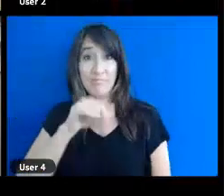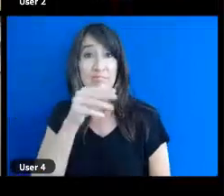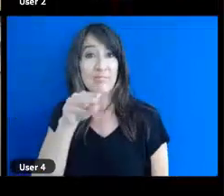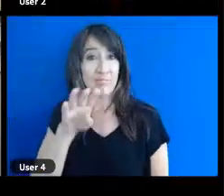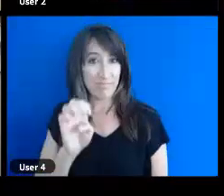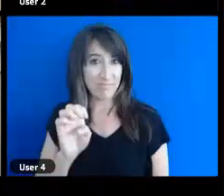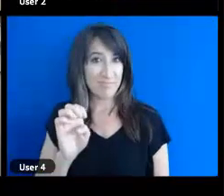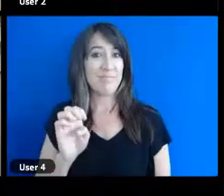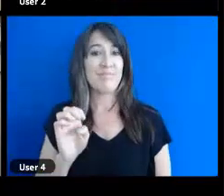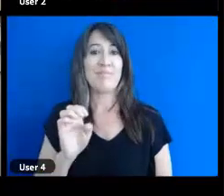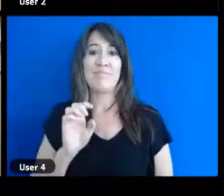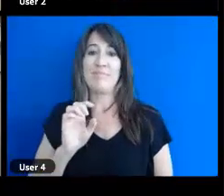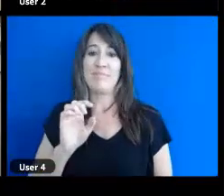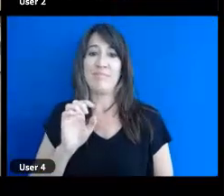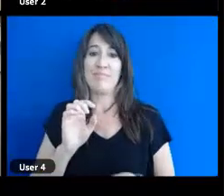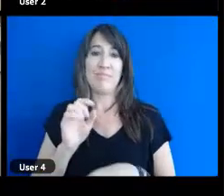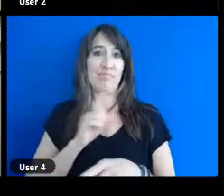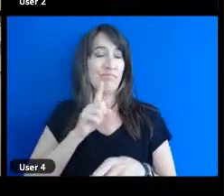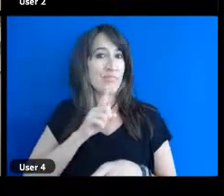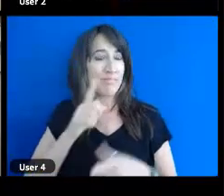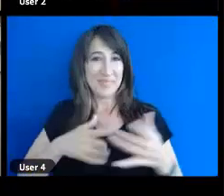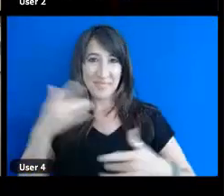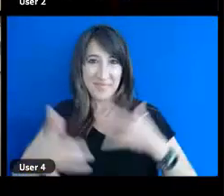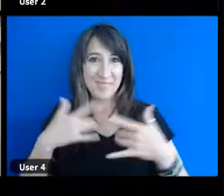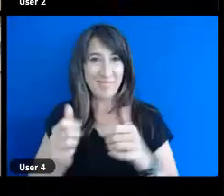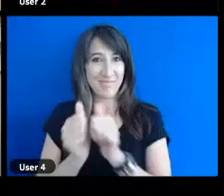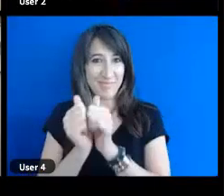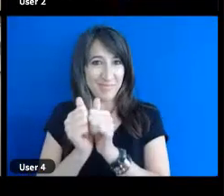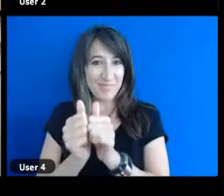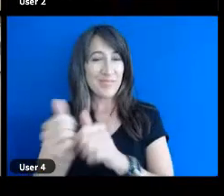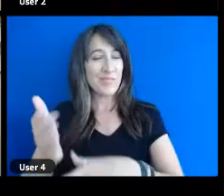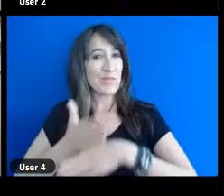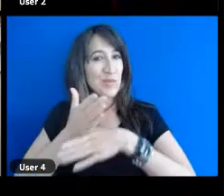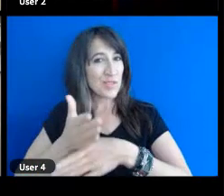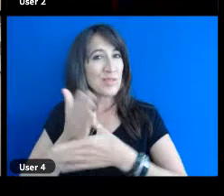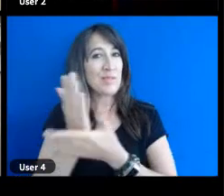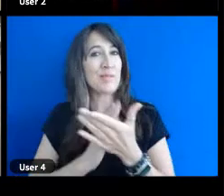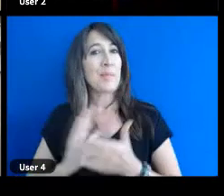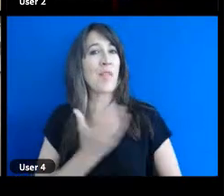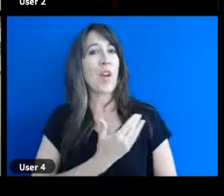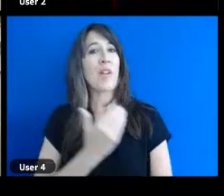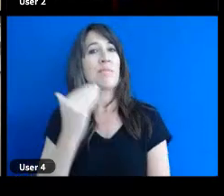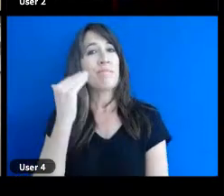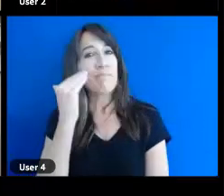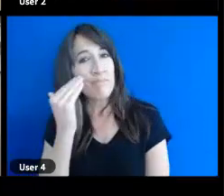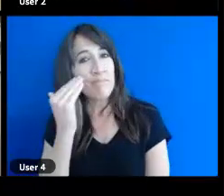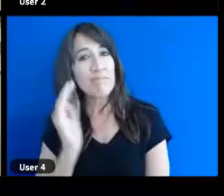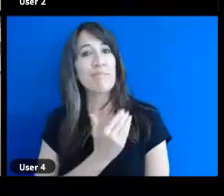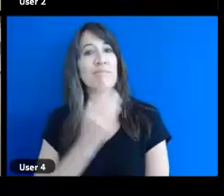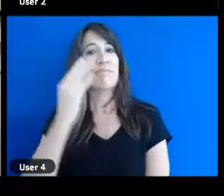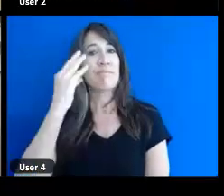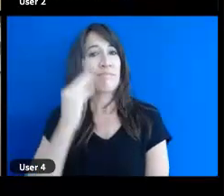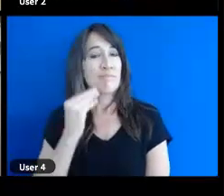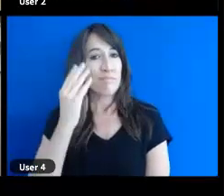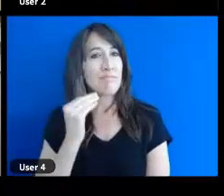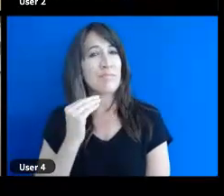today. Jamie and I, we're really excited to have this time together to share some things that